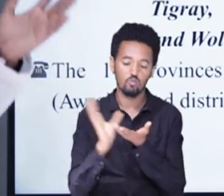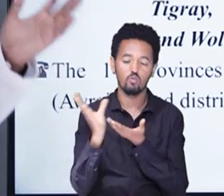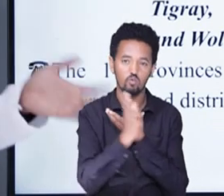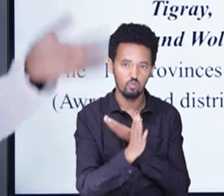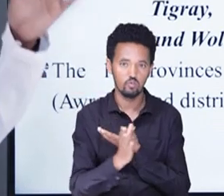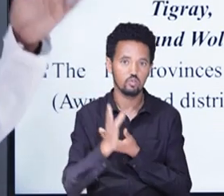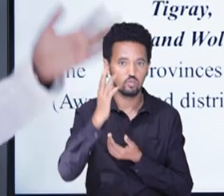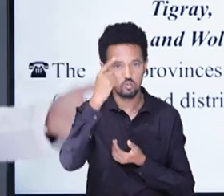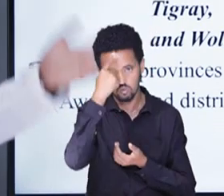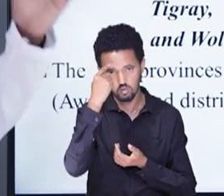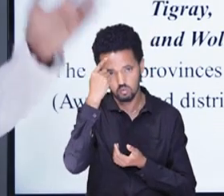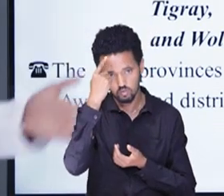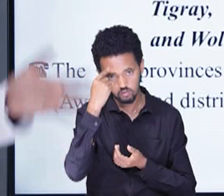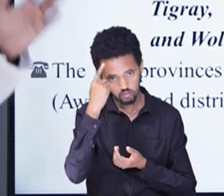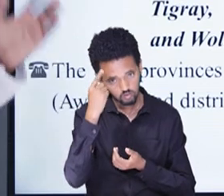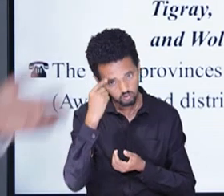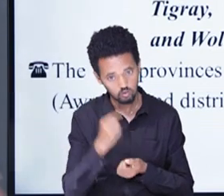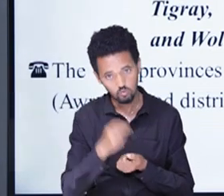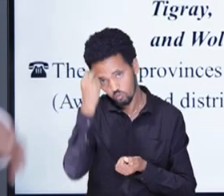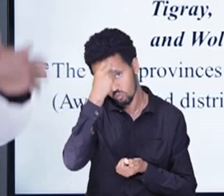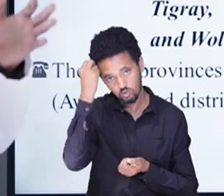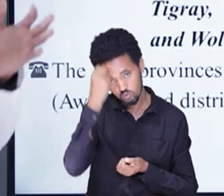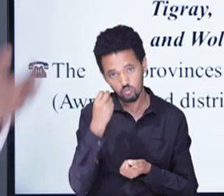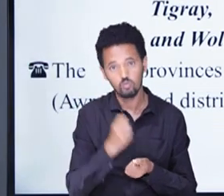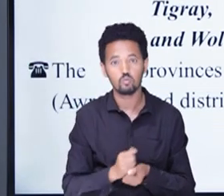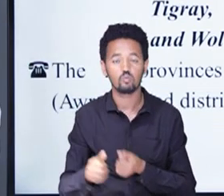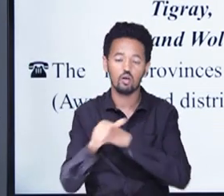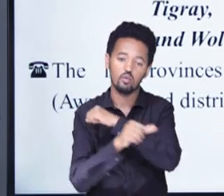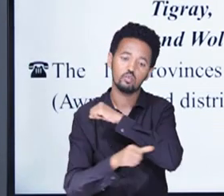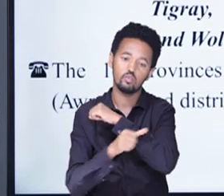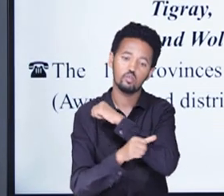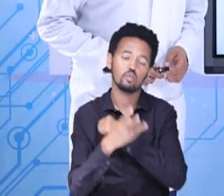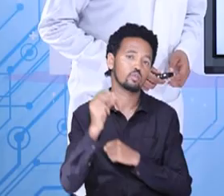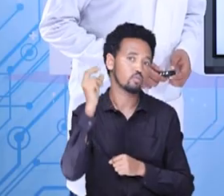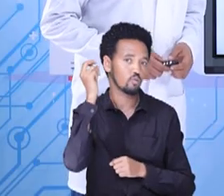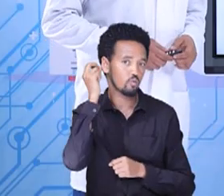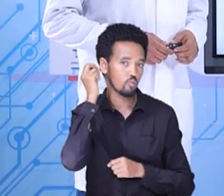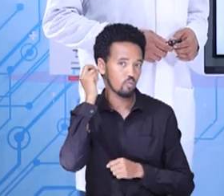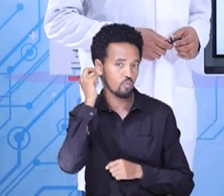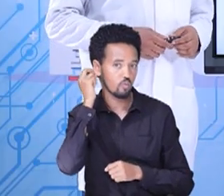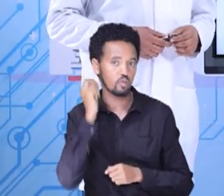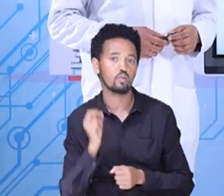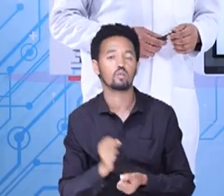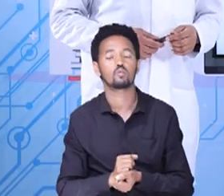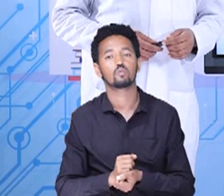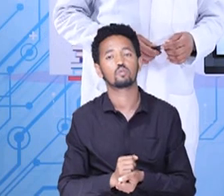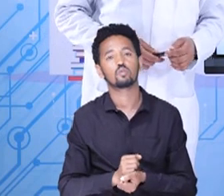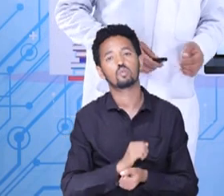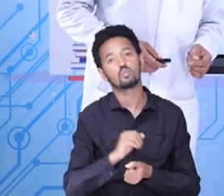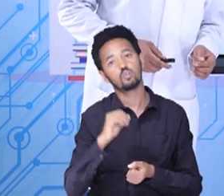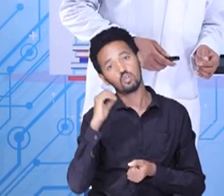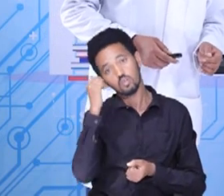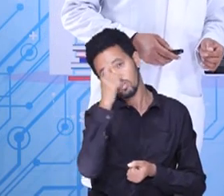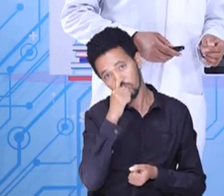Tigray, Wollo, Gojam, Gondar, Arsi, and Walaga. Those are the province of